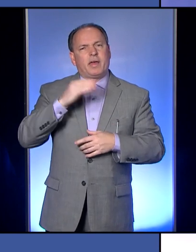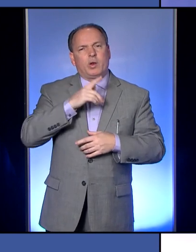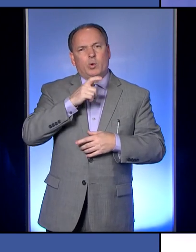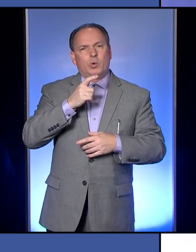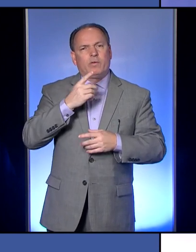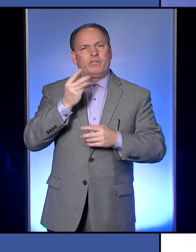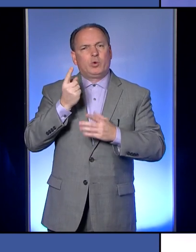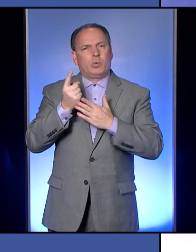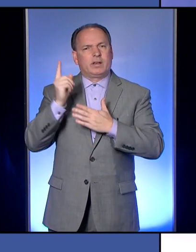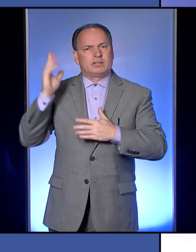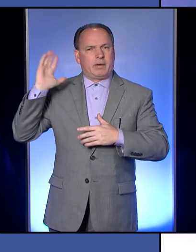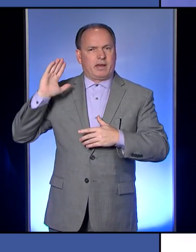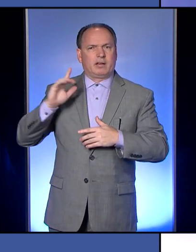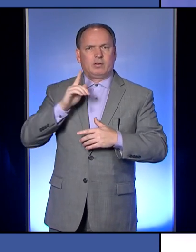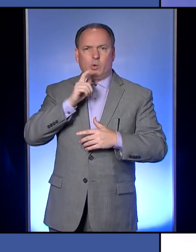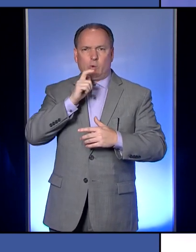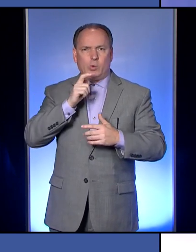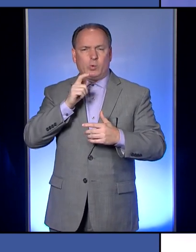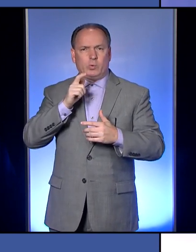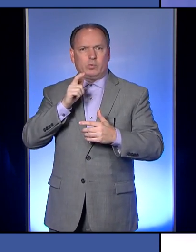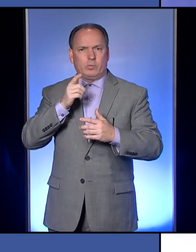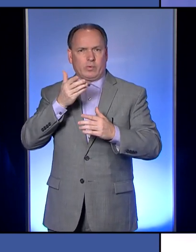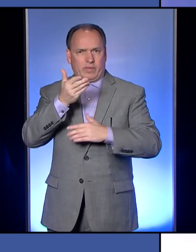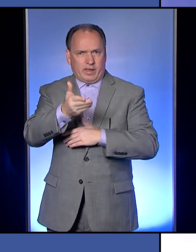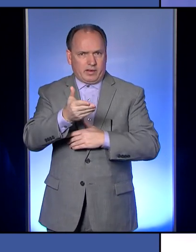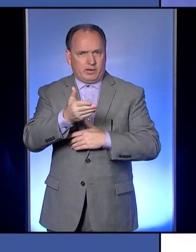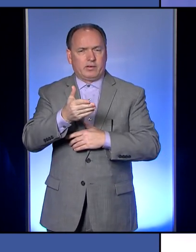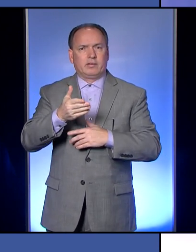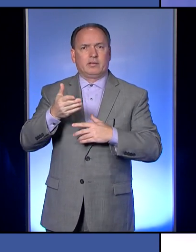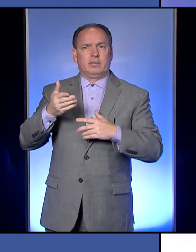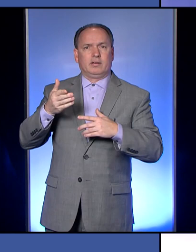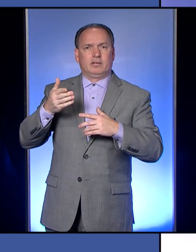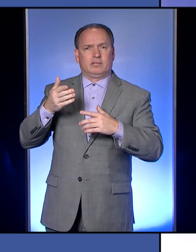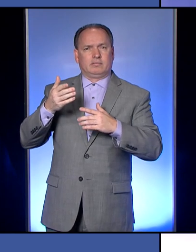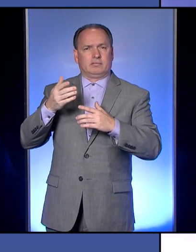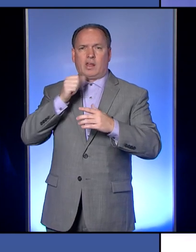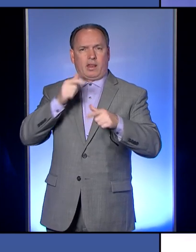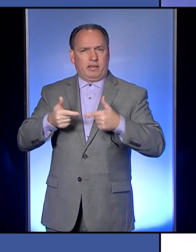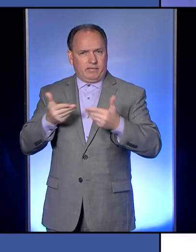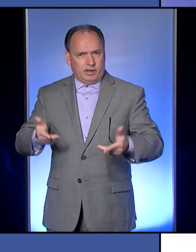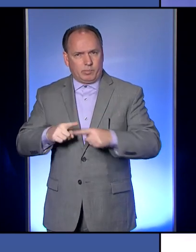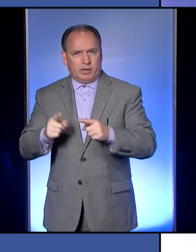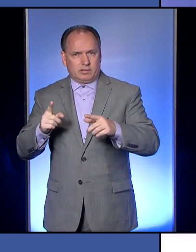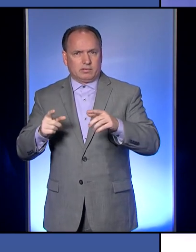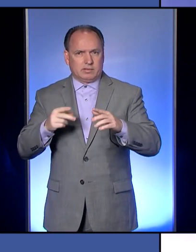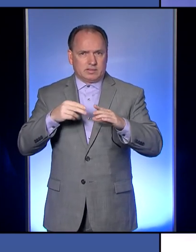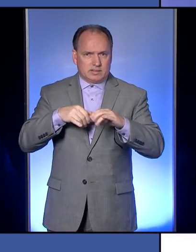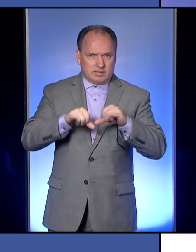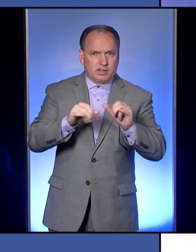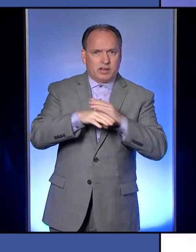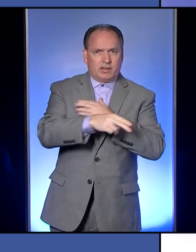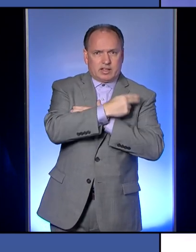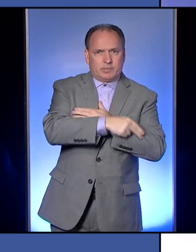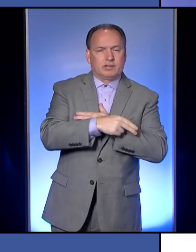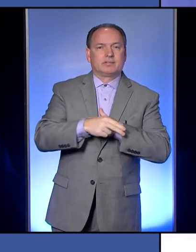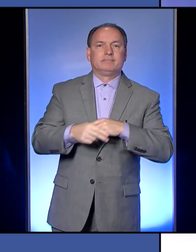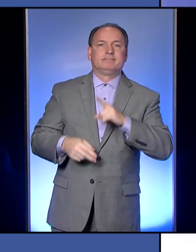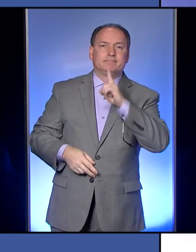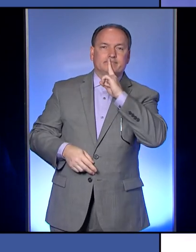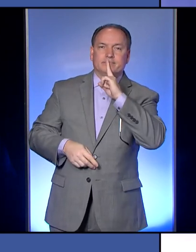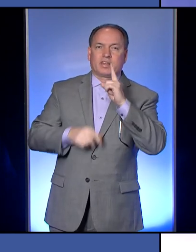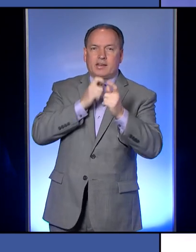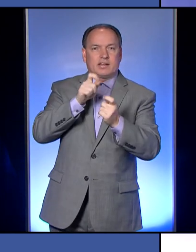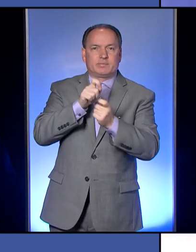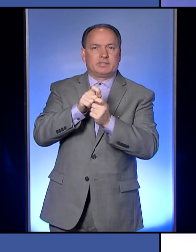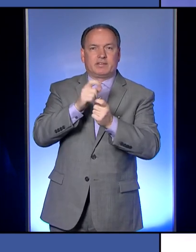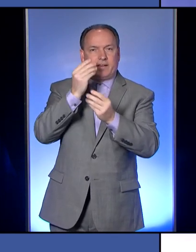there? He's not an Erie resident. Is he still hospitalized, or are you not giving specifics out? Yeah, I'm not able to give specifics out on